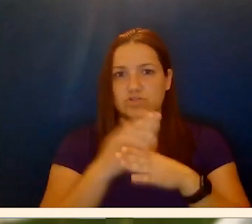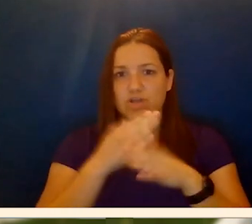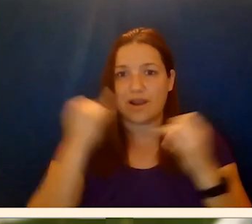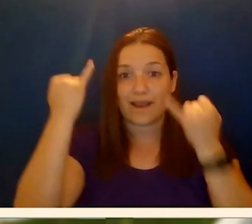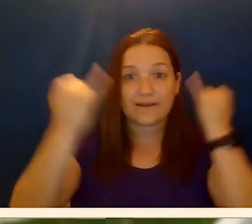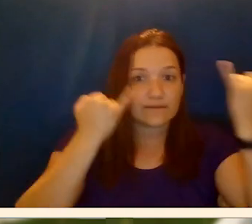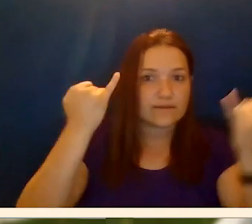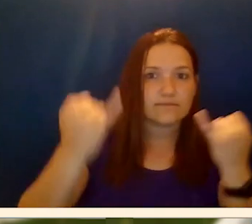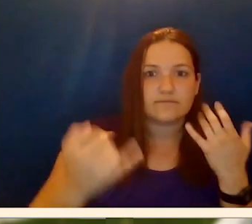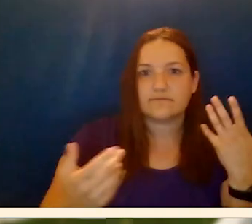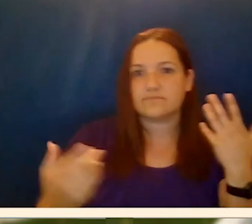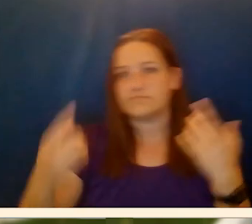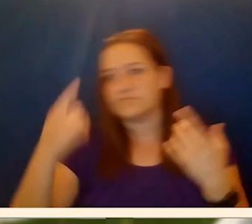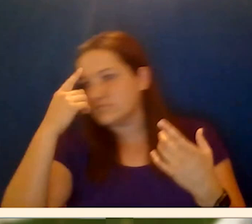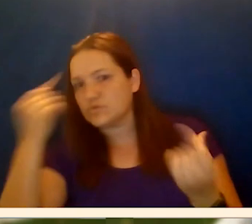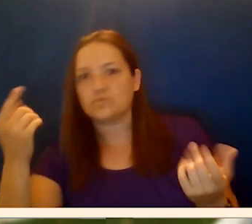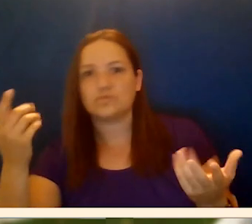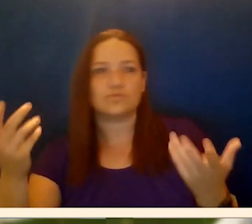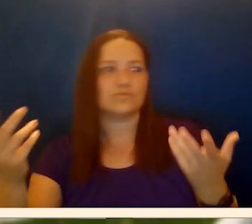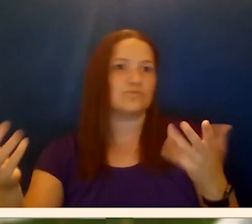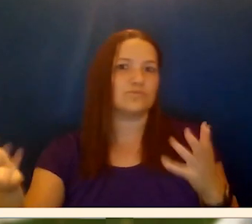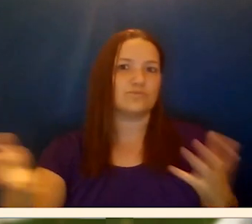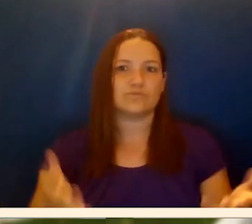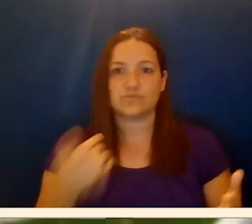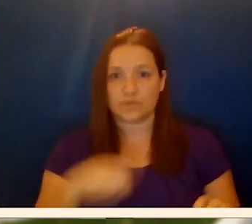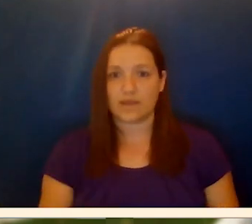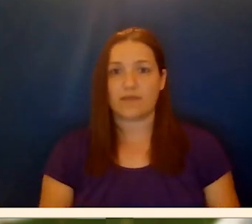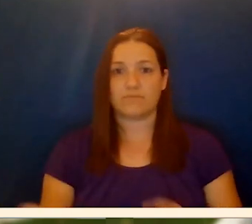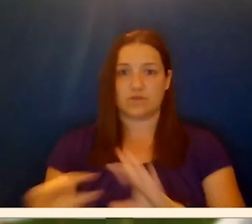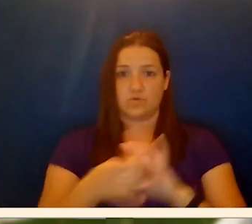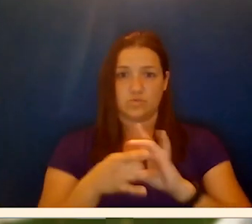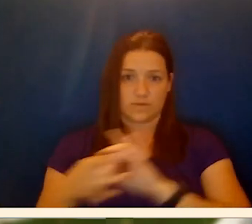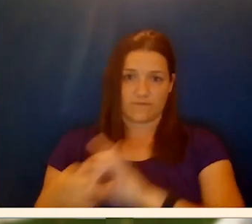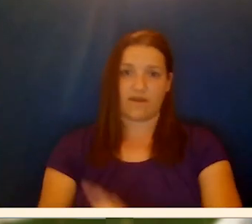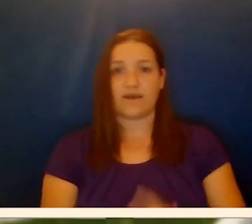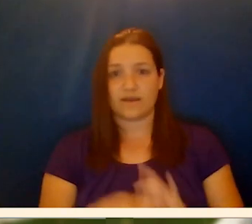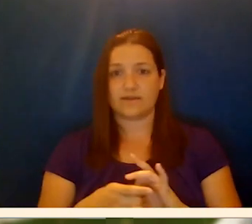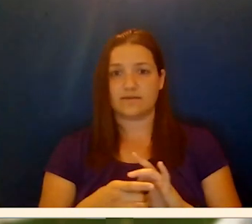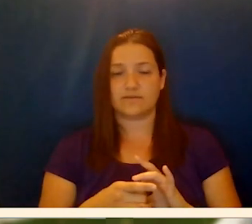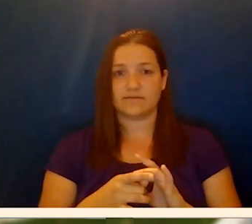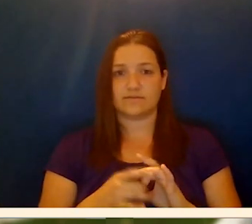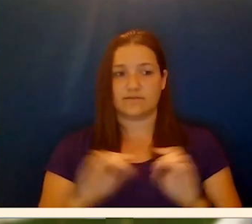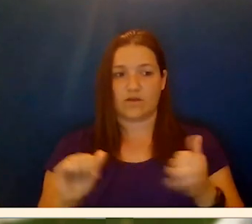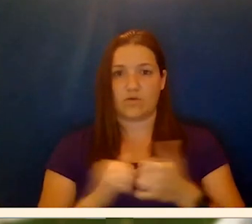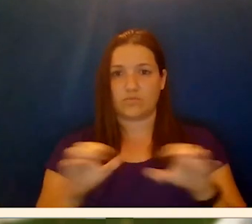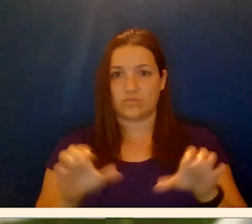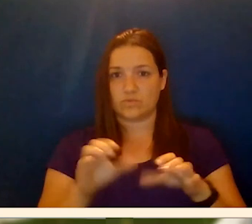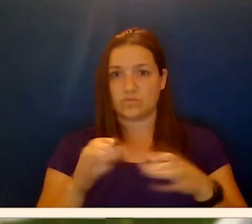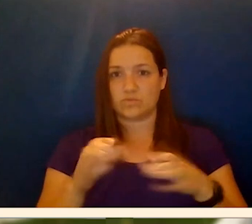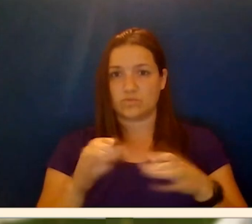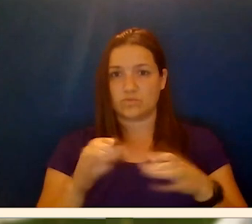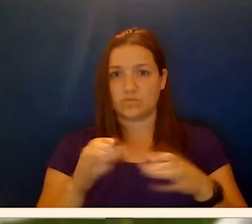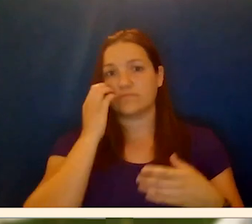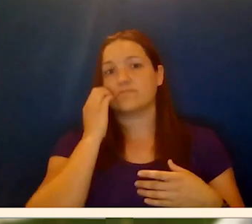and bounce things off one another so that we could be somewhat unified in our approach. And I've had